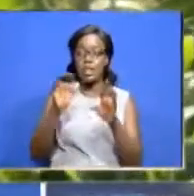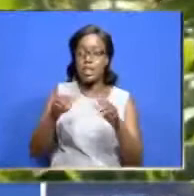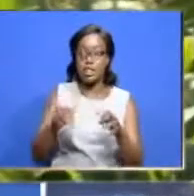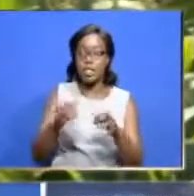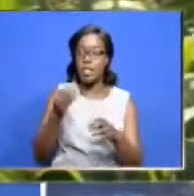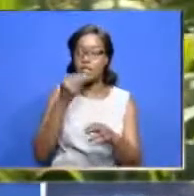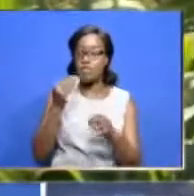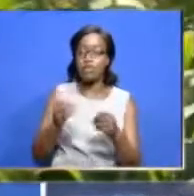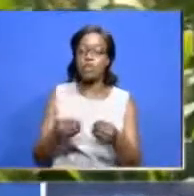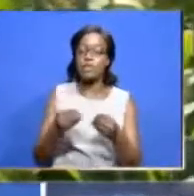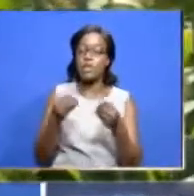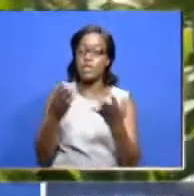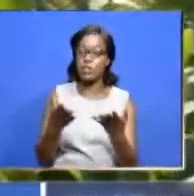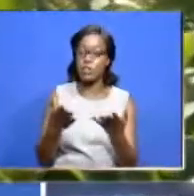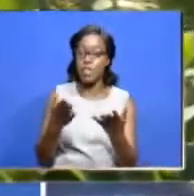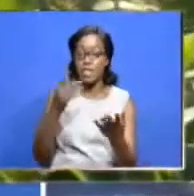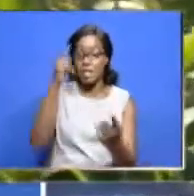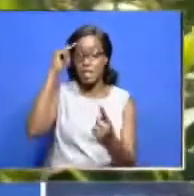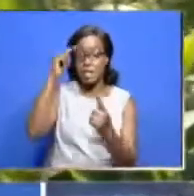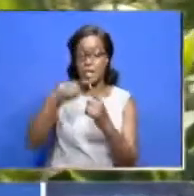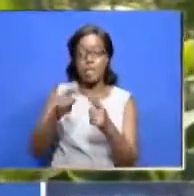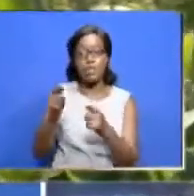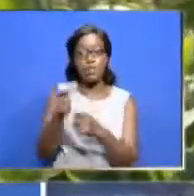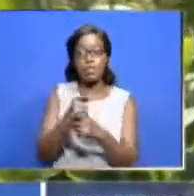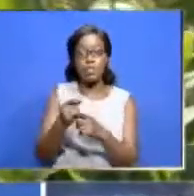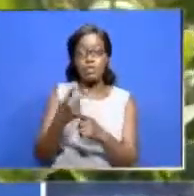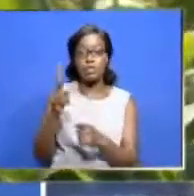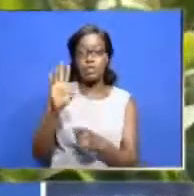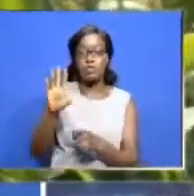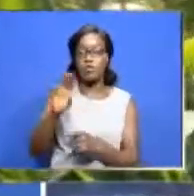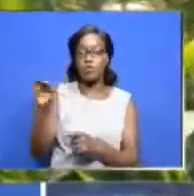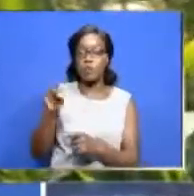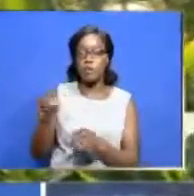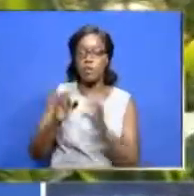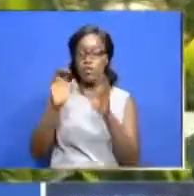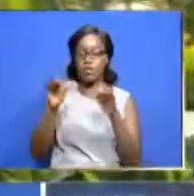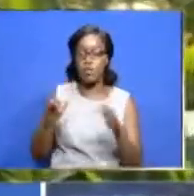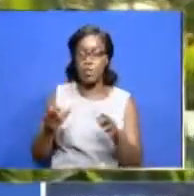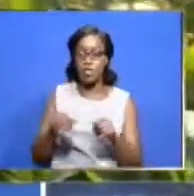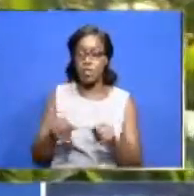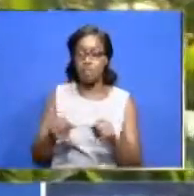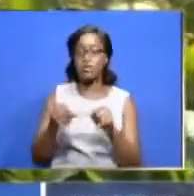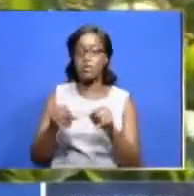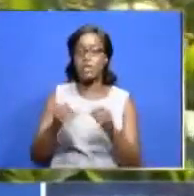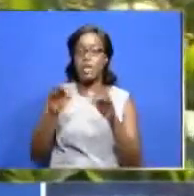The farm targets to train at least 25 million farmers in sustainable agriculture worldwide.